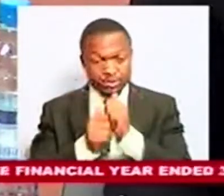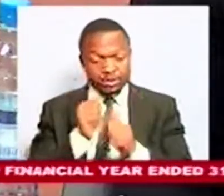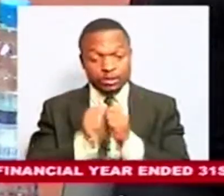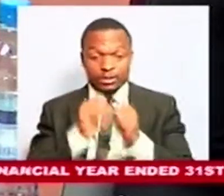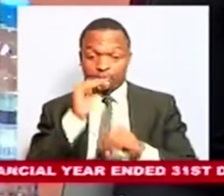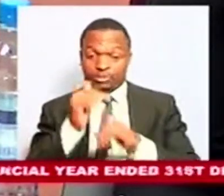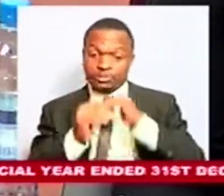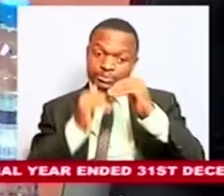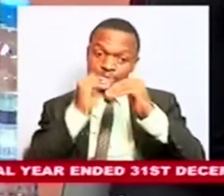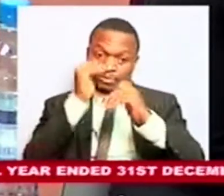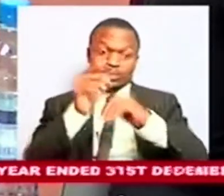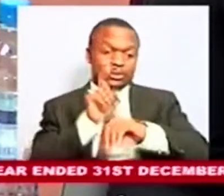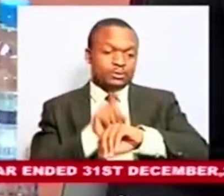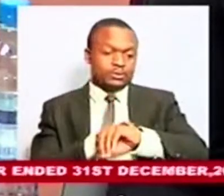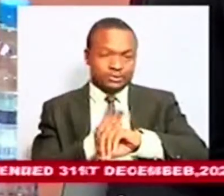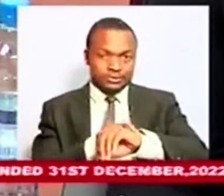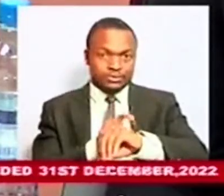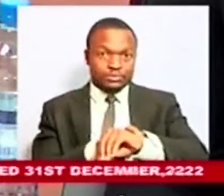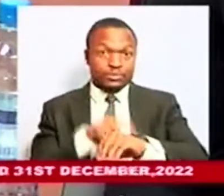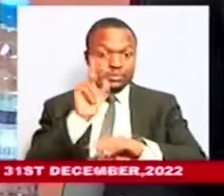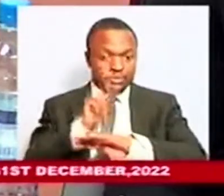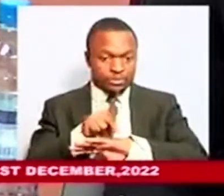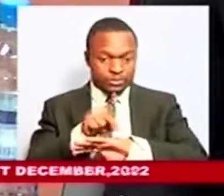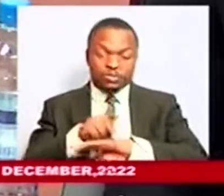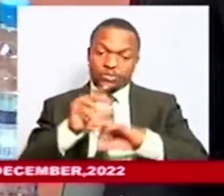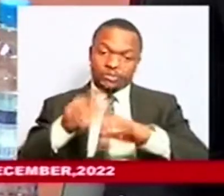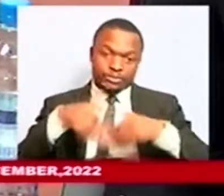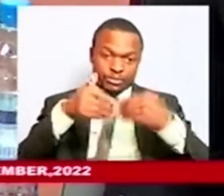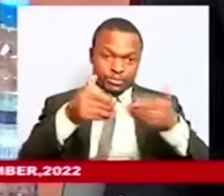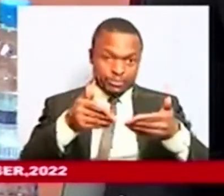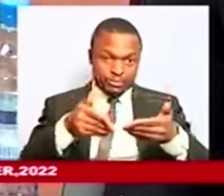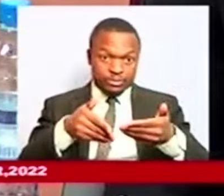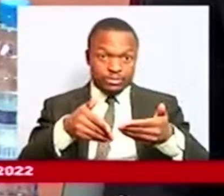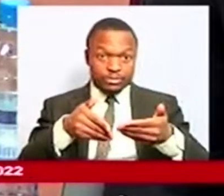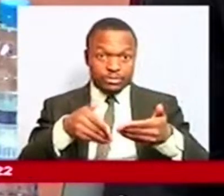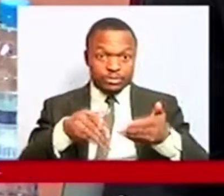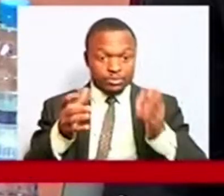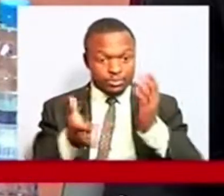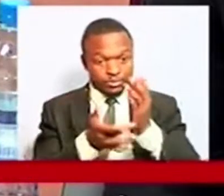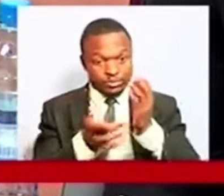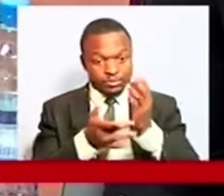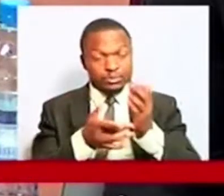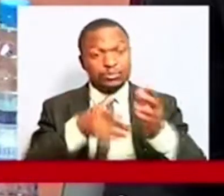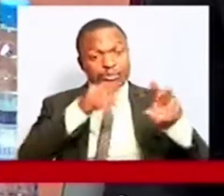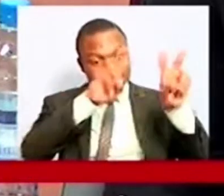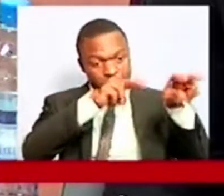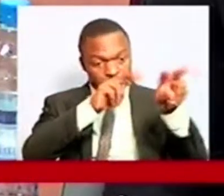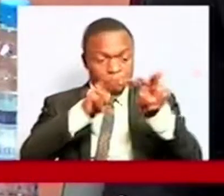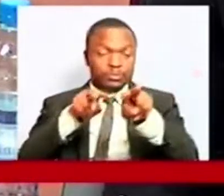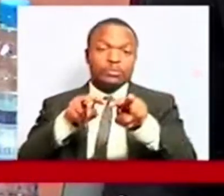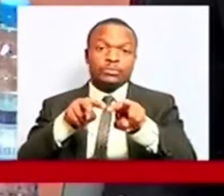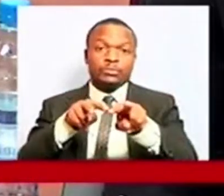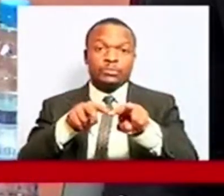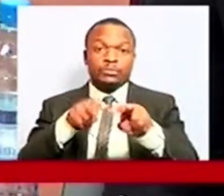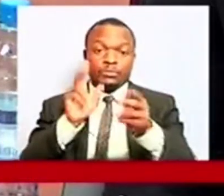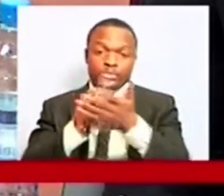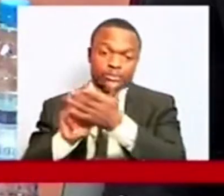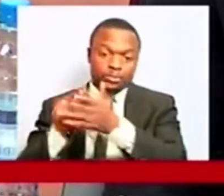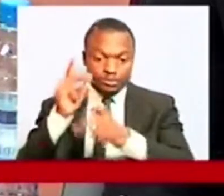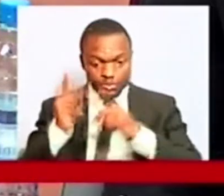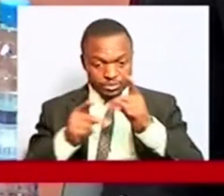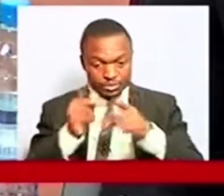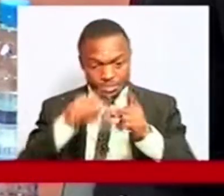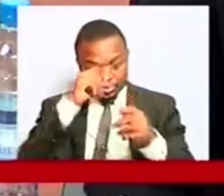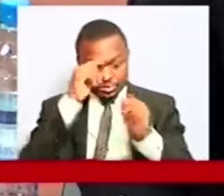and timeframes of project submissions, such as technical field appraisal, the approval processes. As